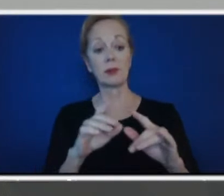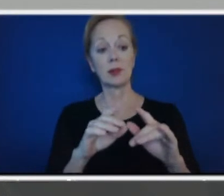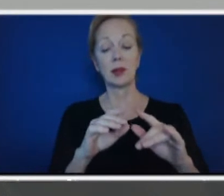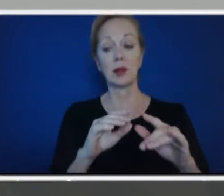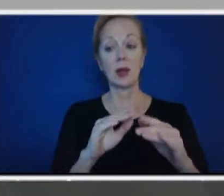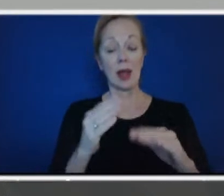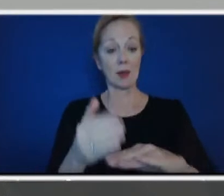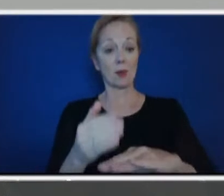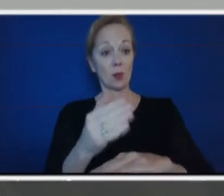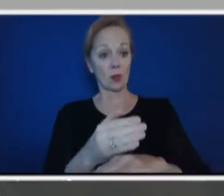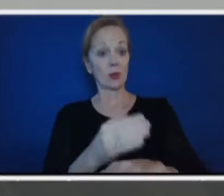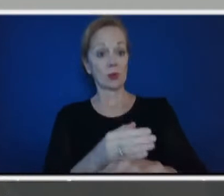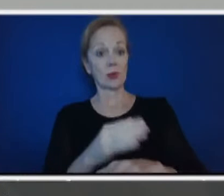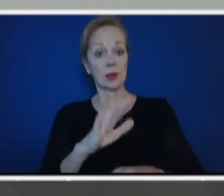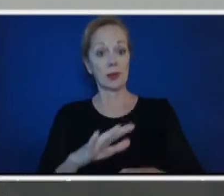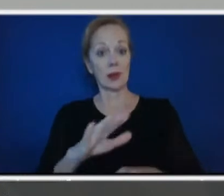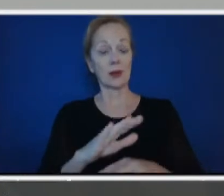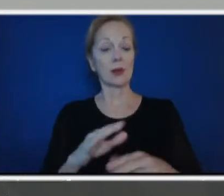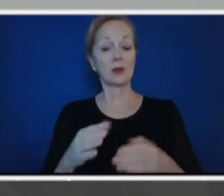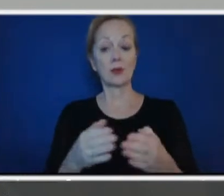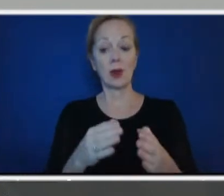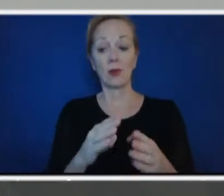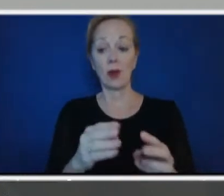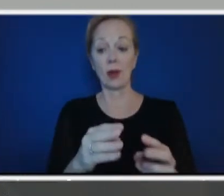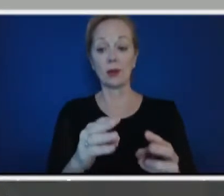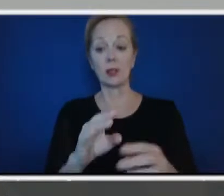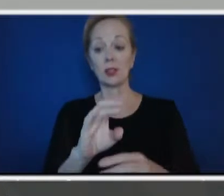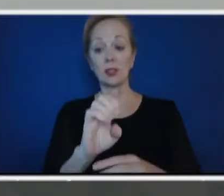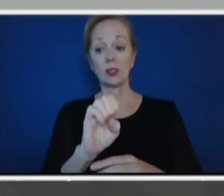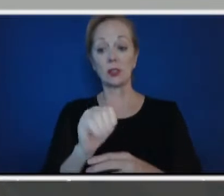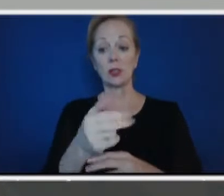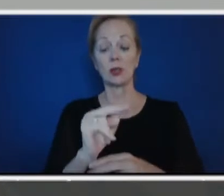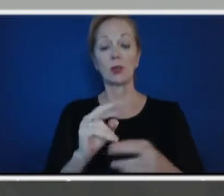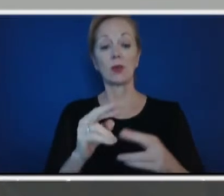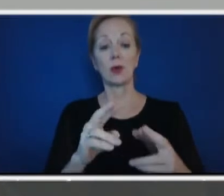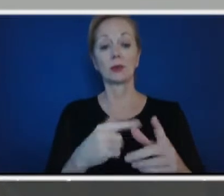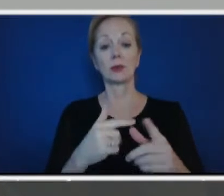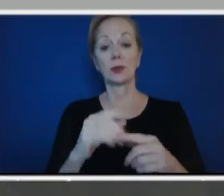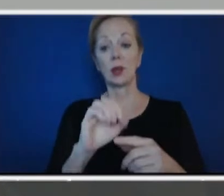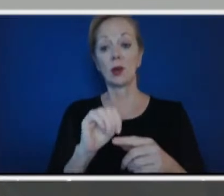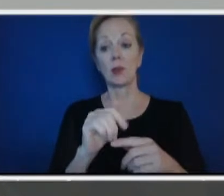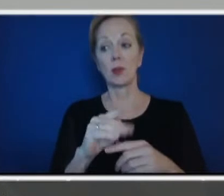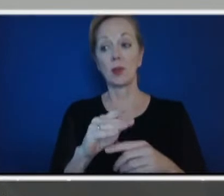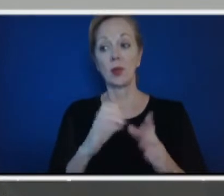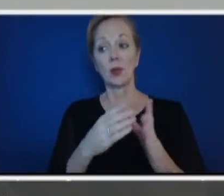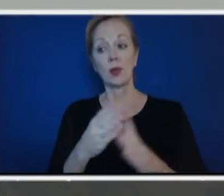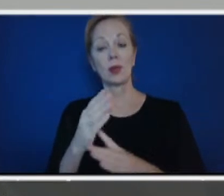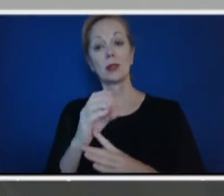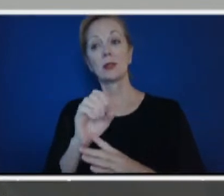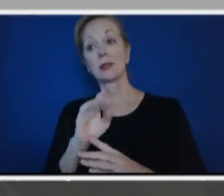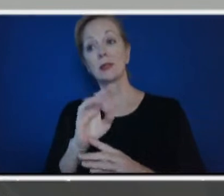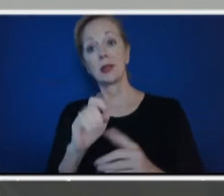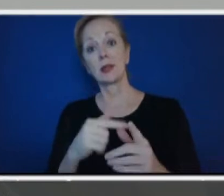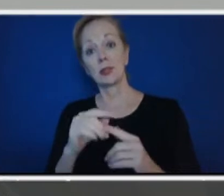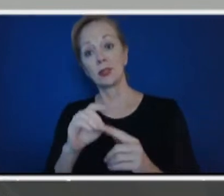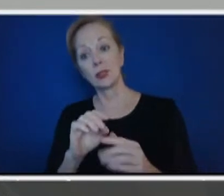improvements to the signalized driveway on Sharon Road. And it also extends Coltmore through the site to Sharon. Relocates existing crosswalk